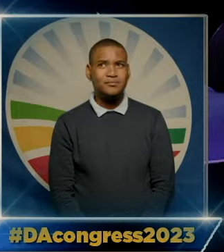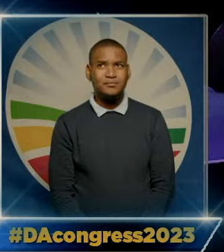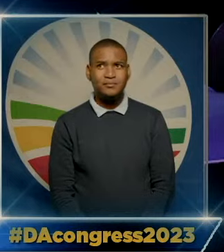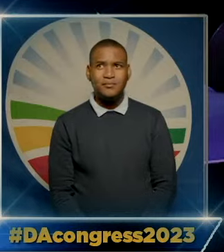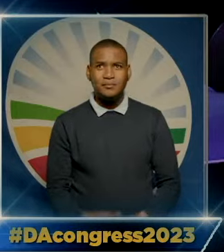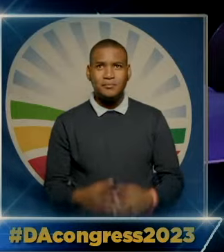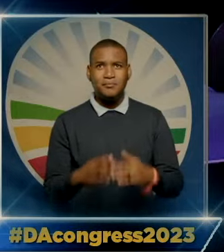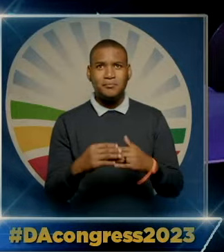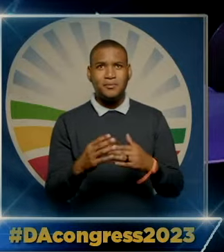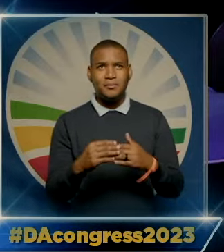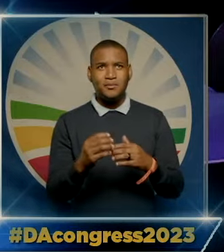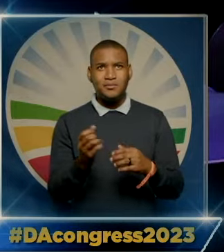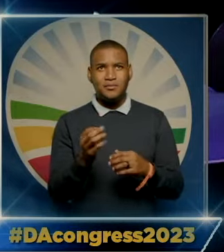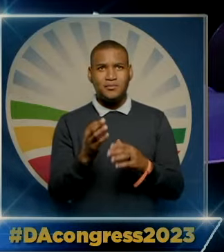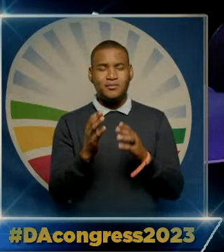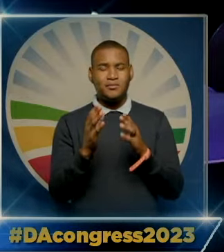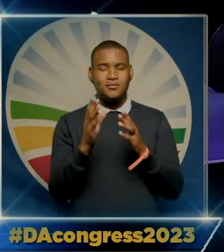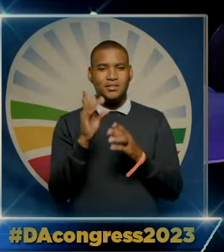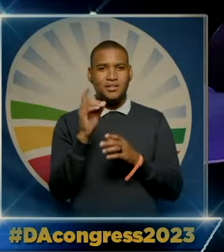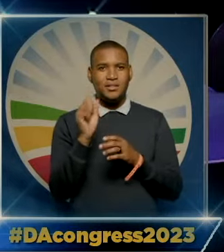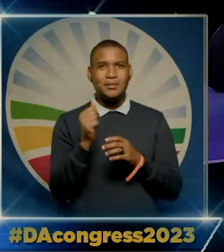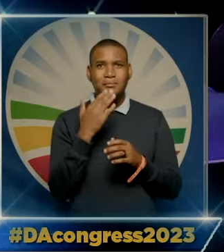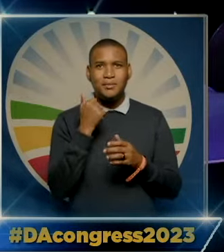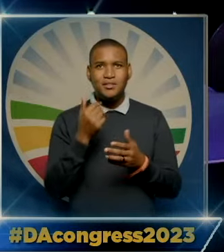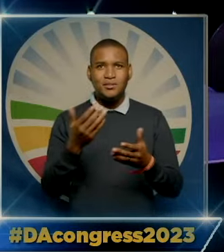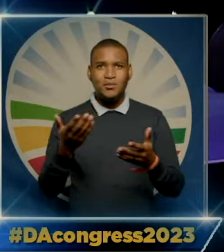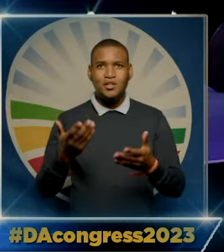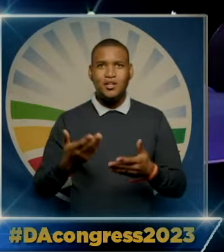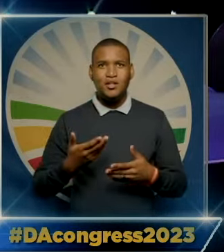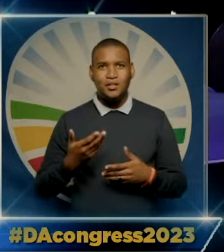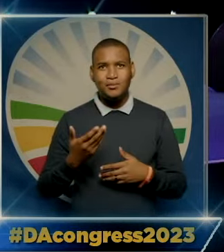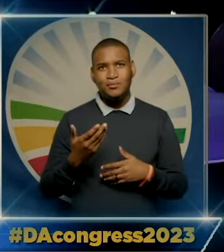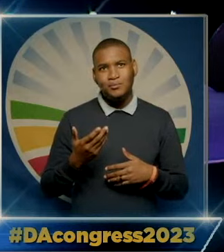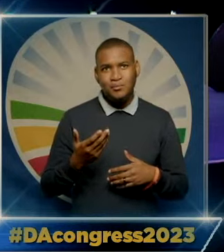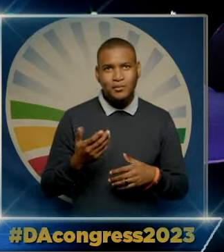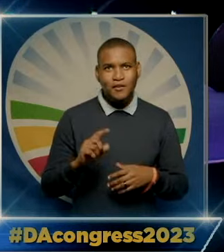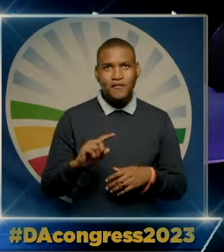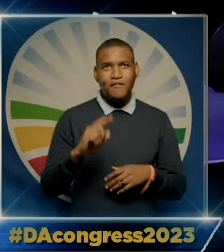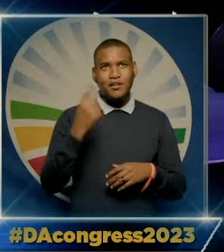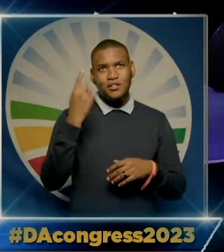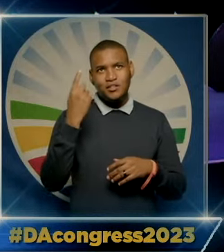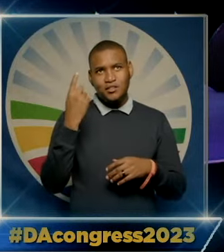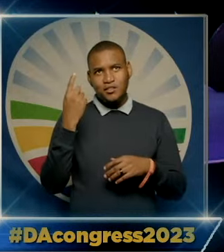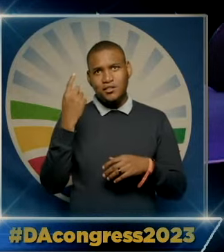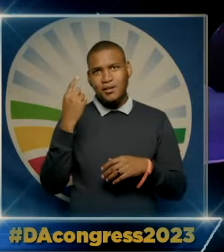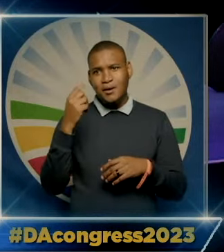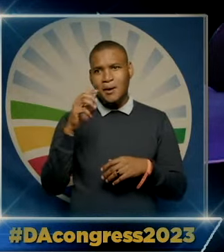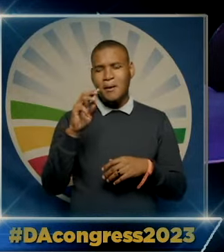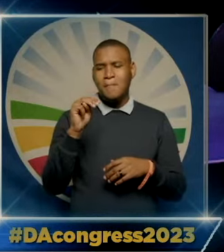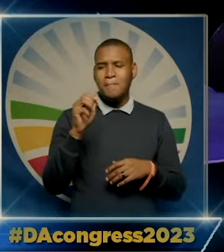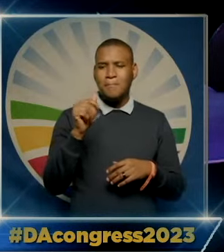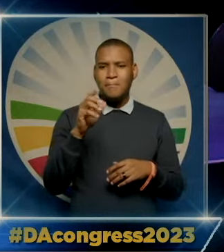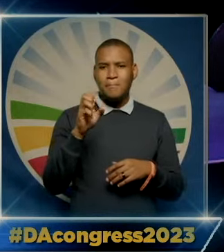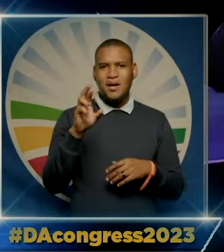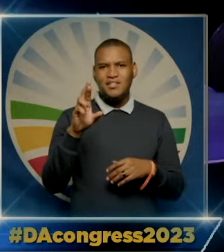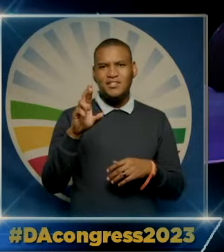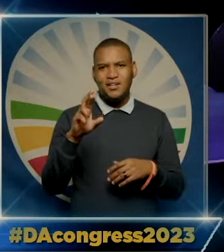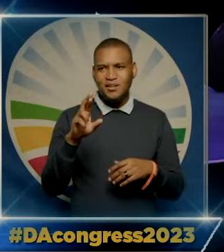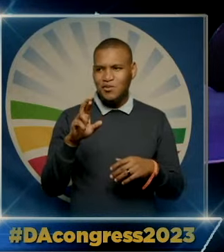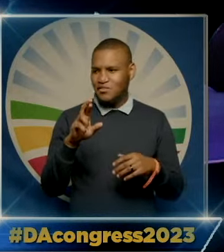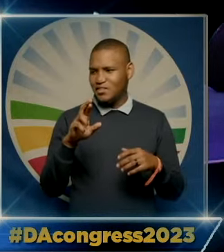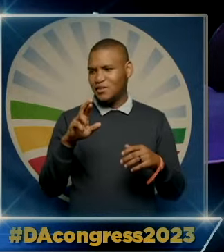Delegates, Democrats, please welcome to the stage your first Master of Ceremony. He is the leader of